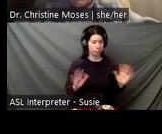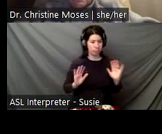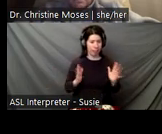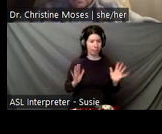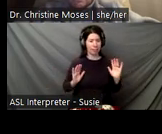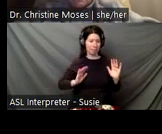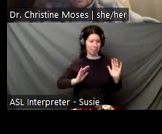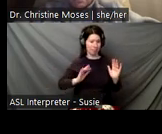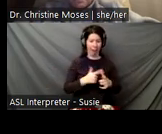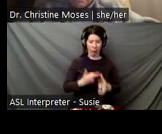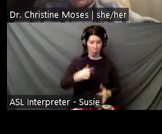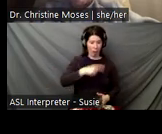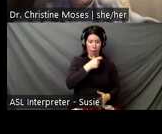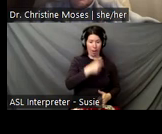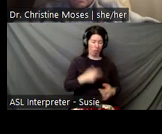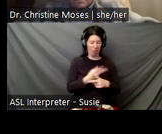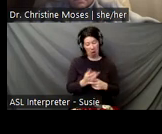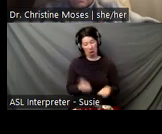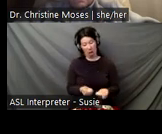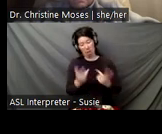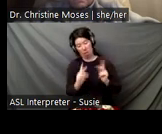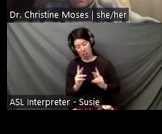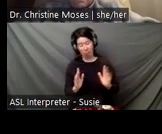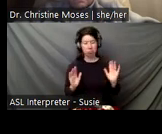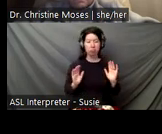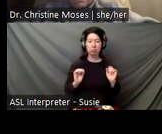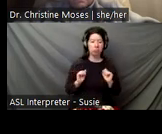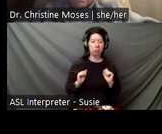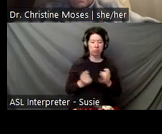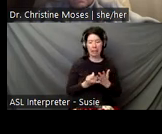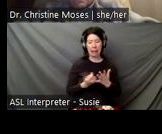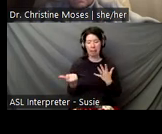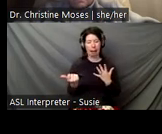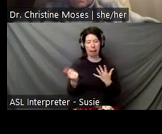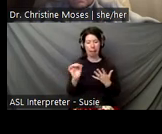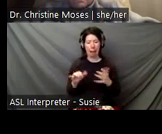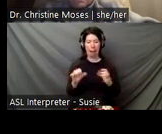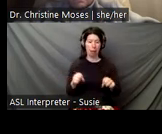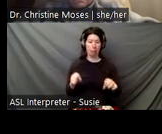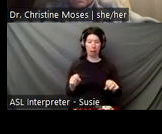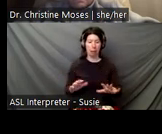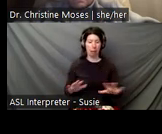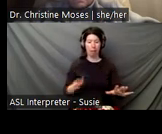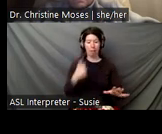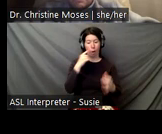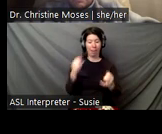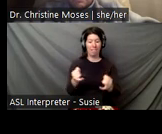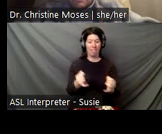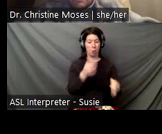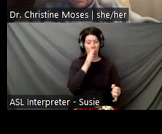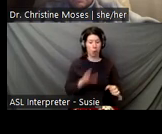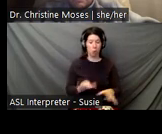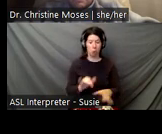figure out like how many of them have to decide or whatever, but we're eliminating the possibility that just individuals get to do